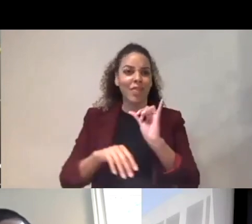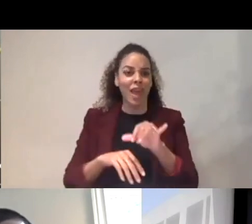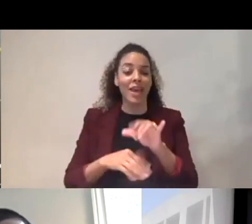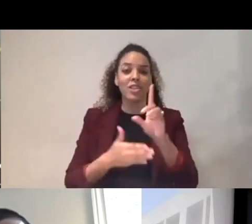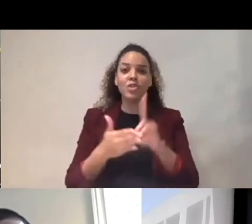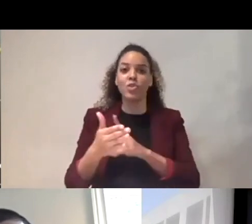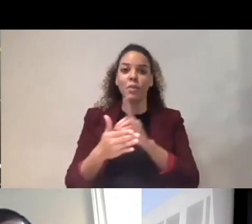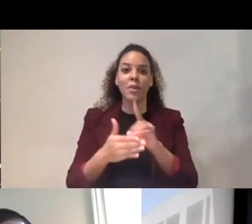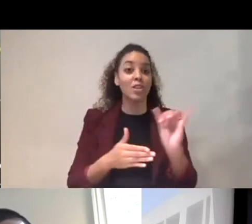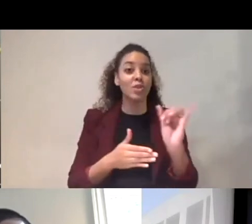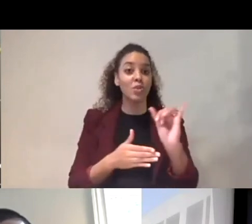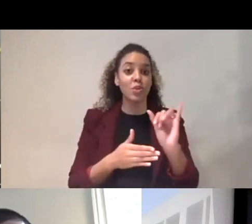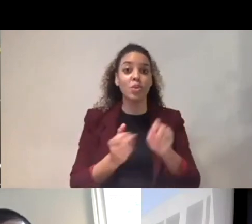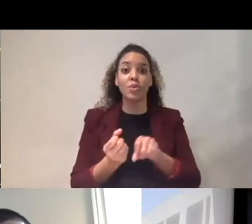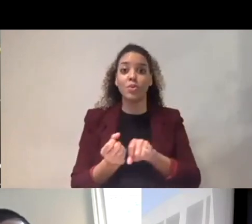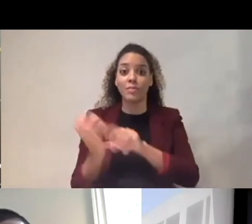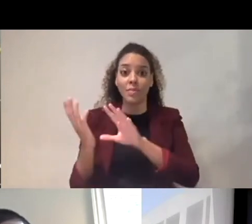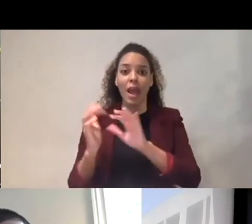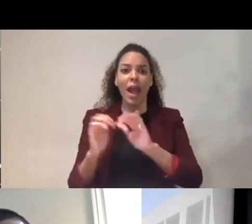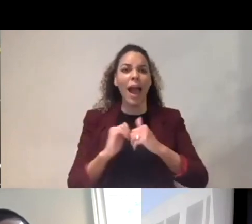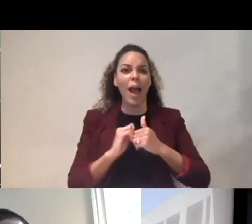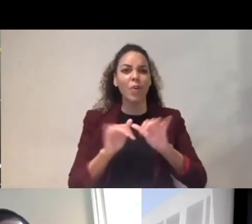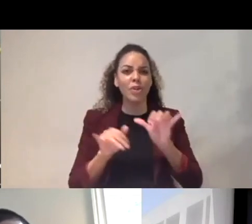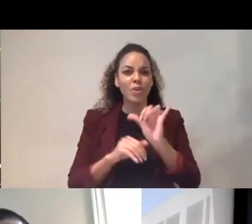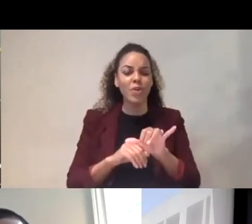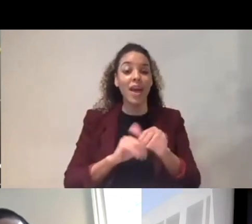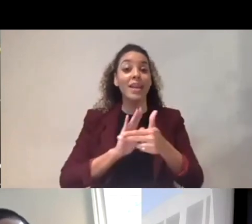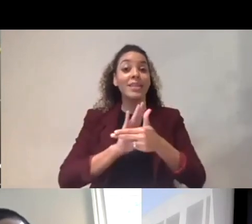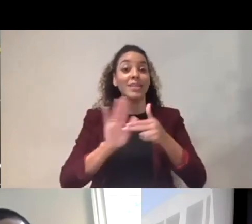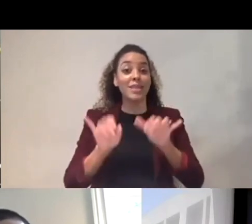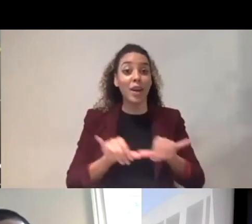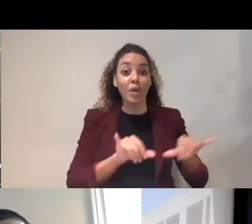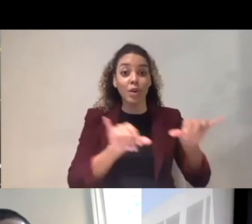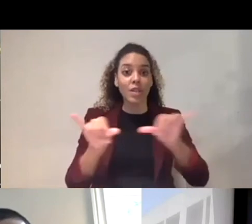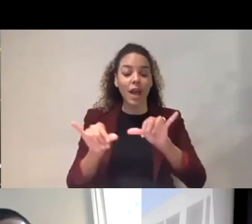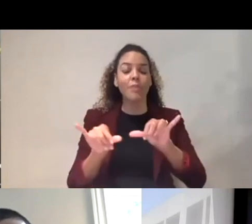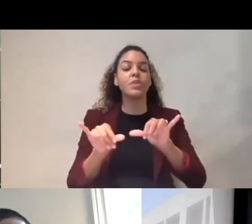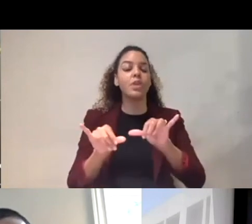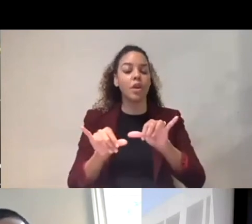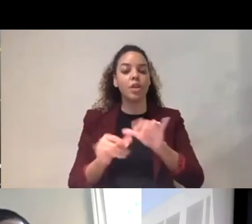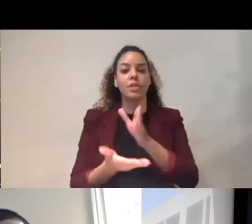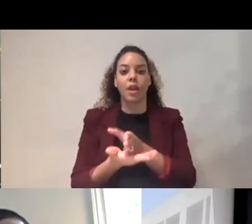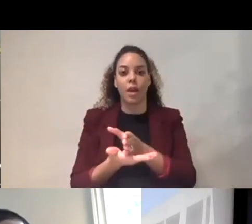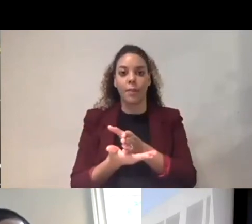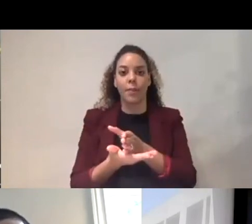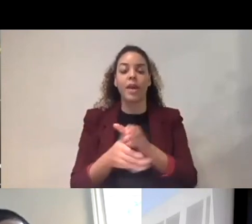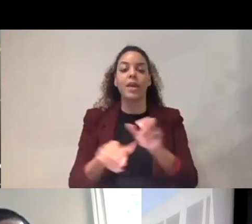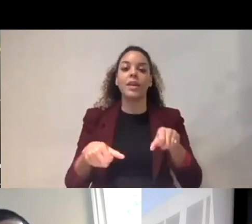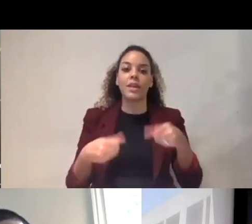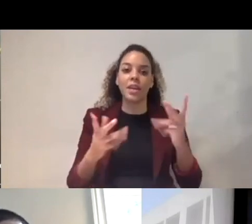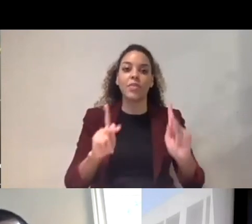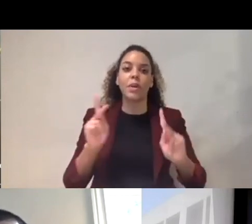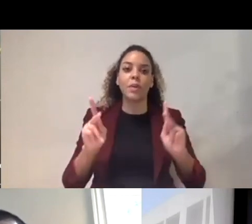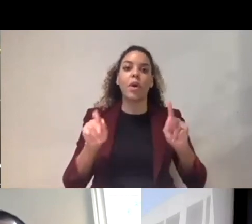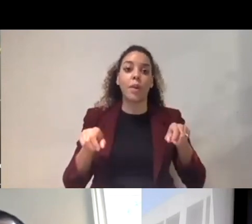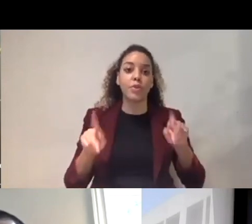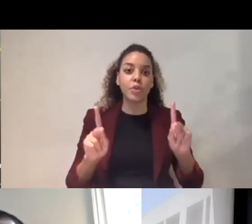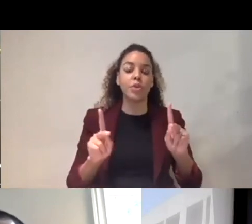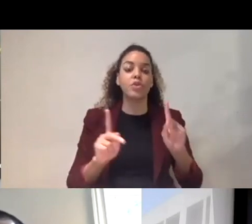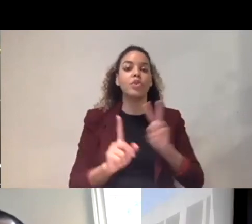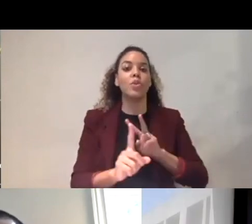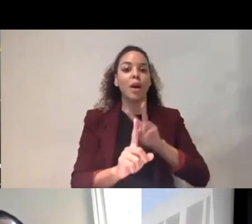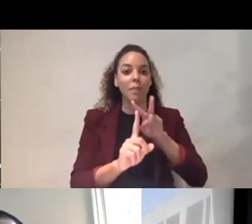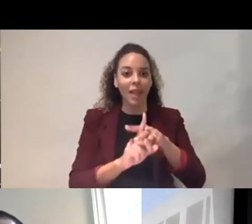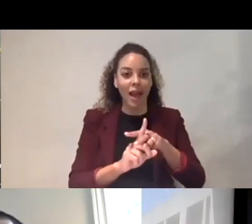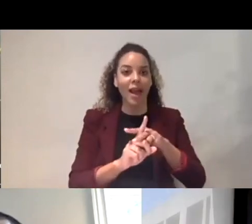eliminated, and the way you do that is by eliminating stereotypes and giving opportunities for people to be able to apply. Perfect. Thank you so much, Craig. Now,